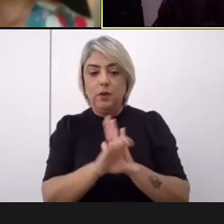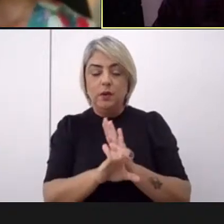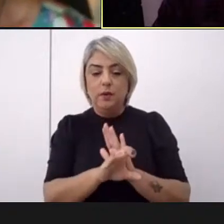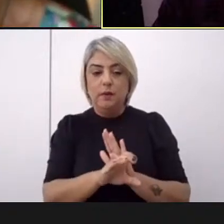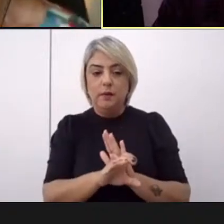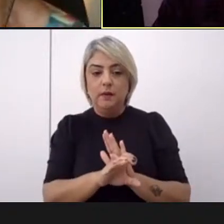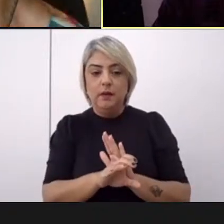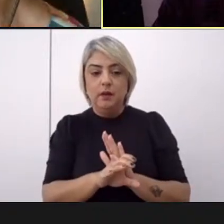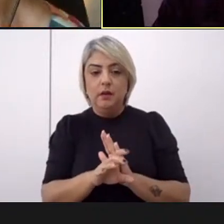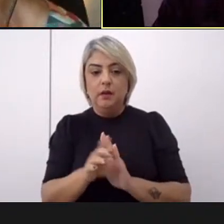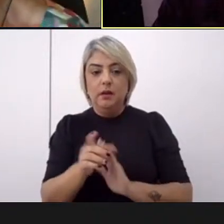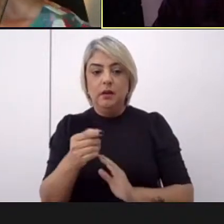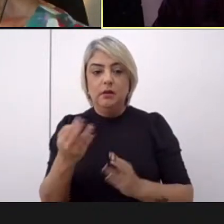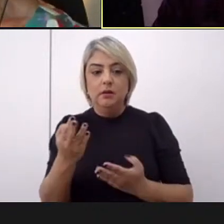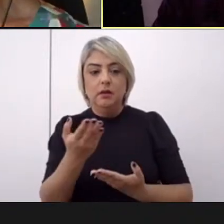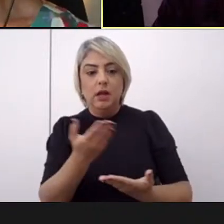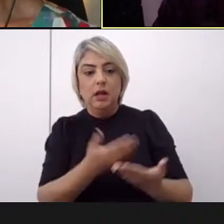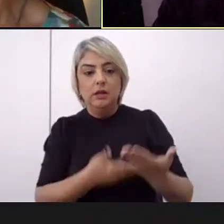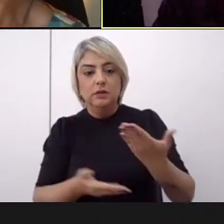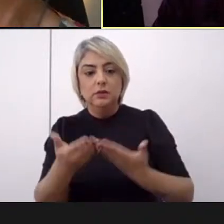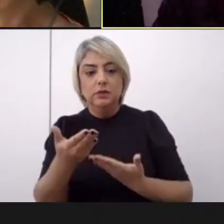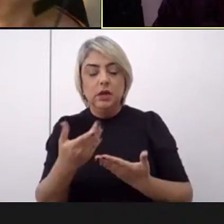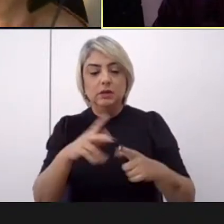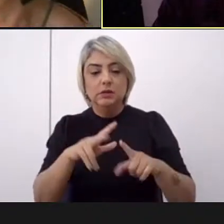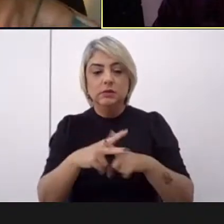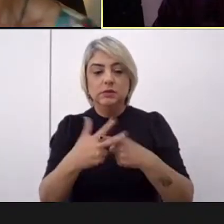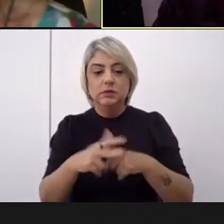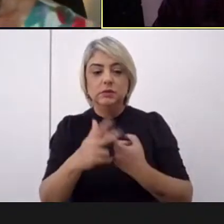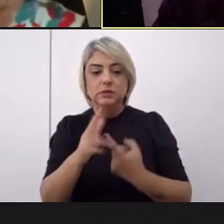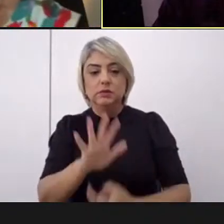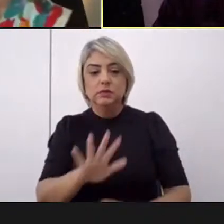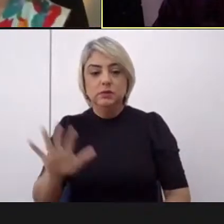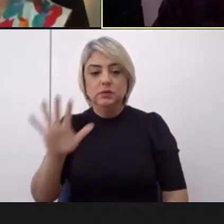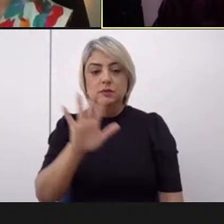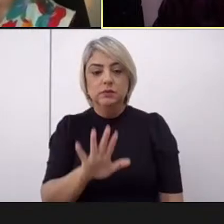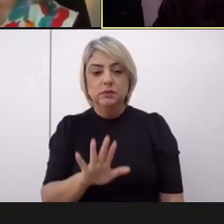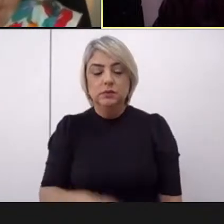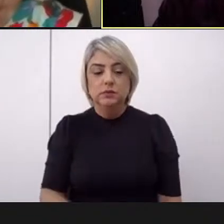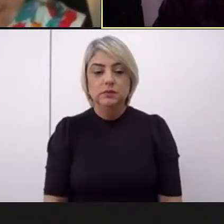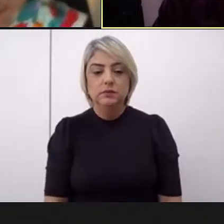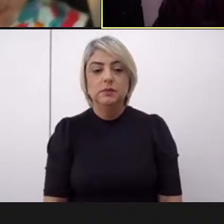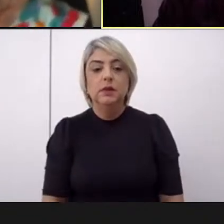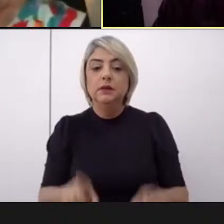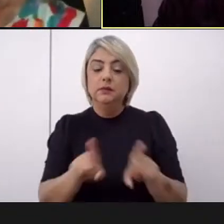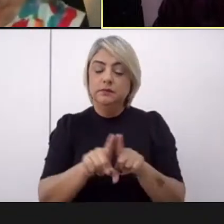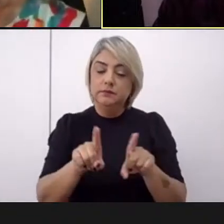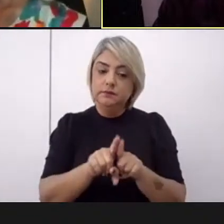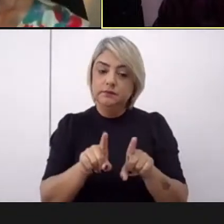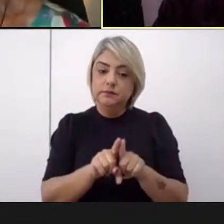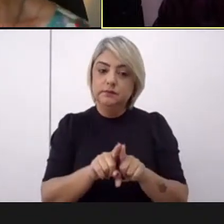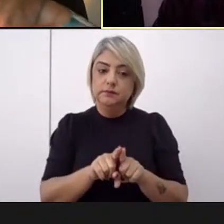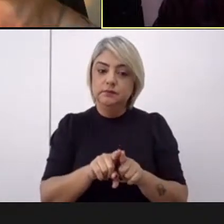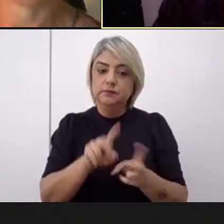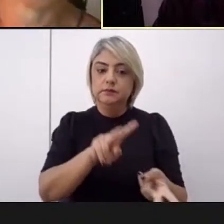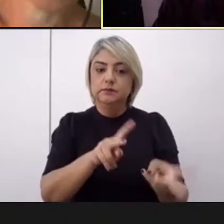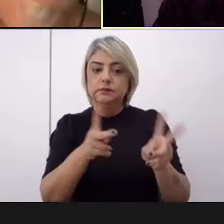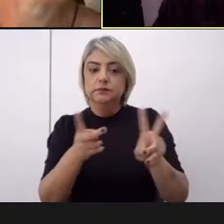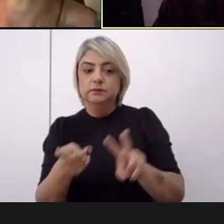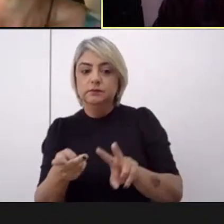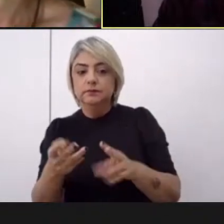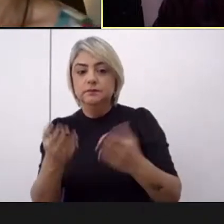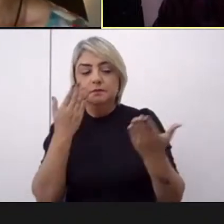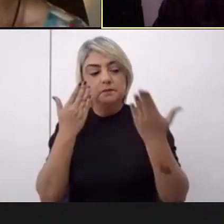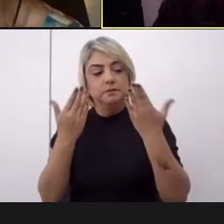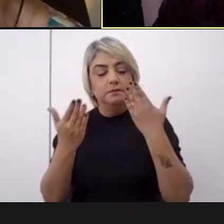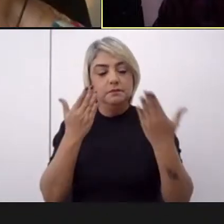of instruments of public action and the idea of transnational comparison, which is a chapter that